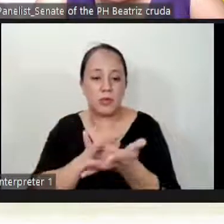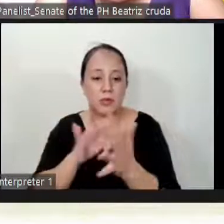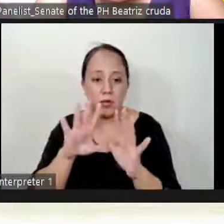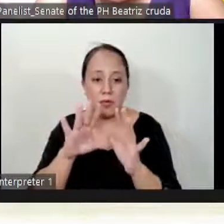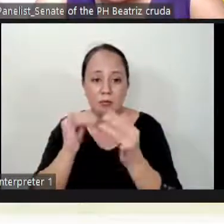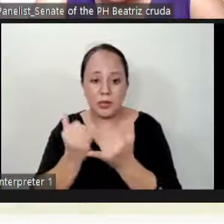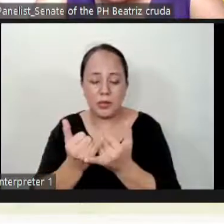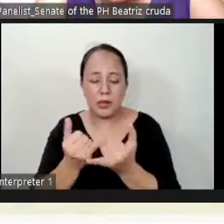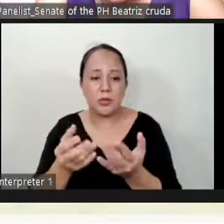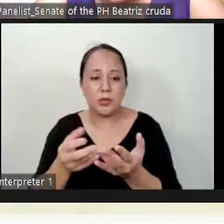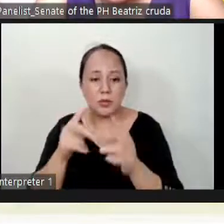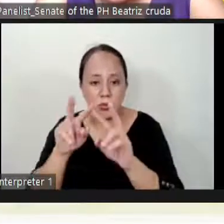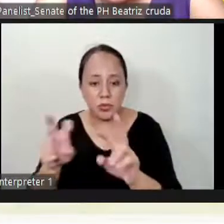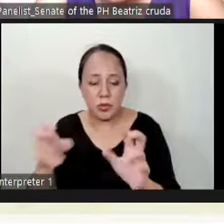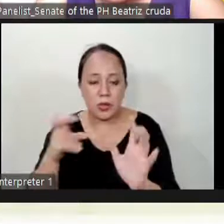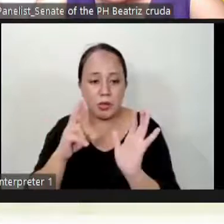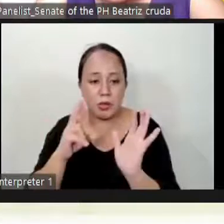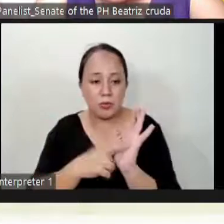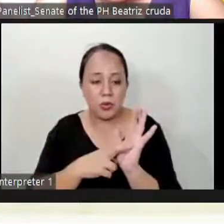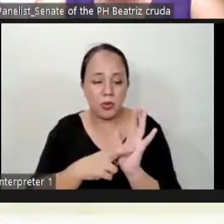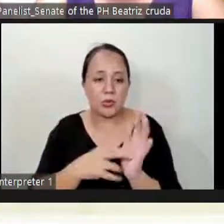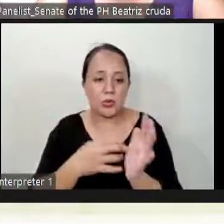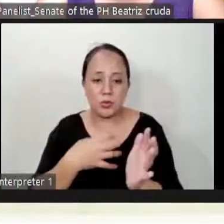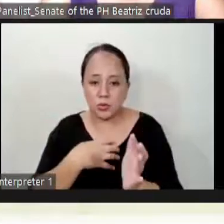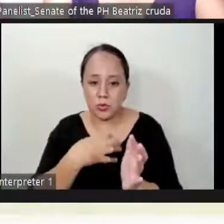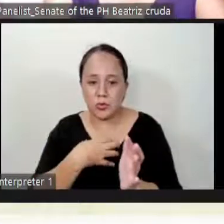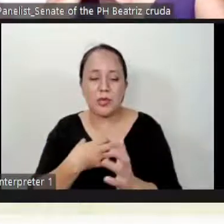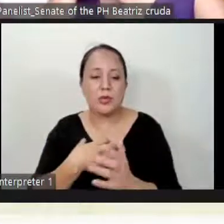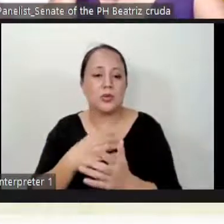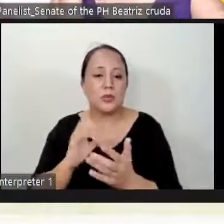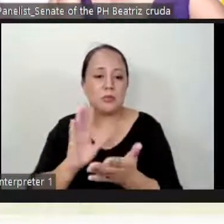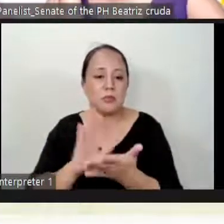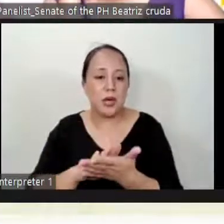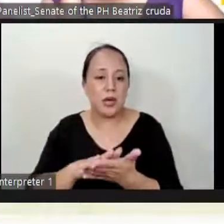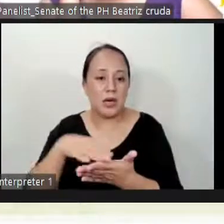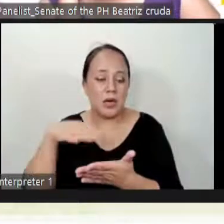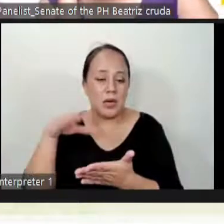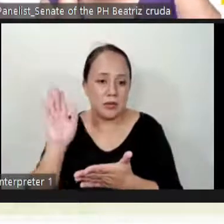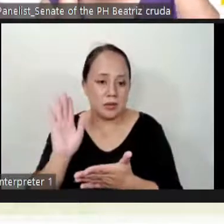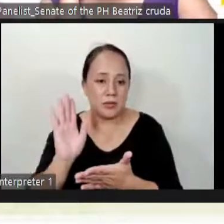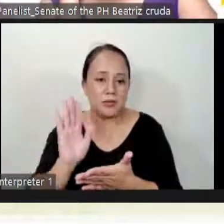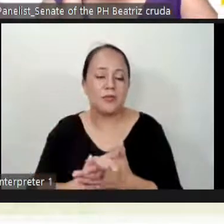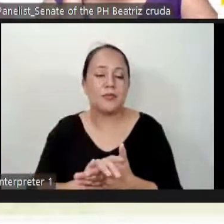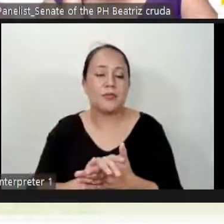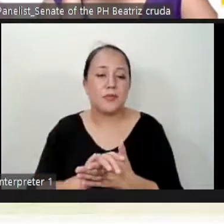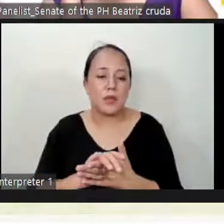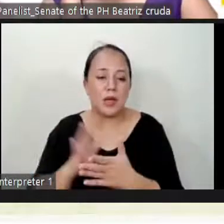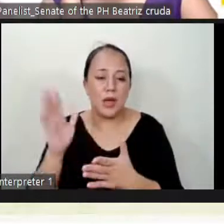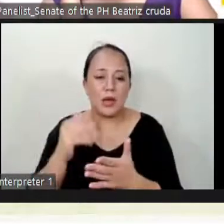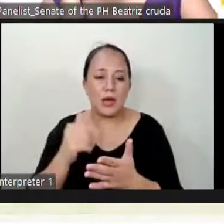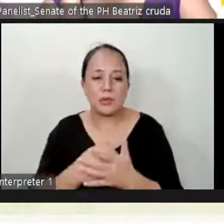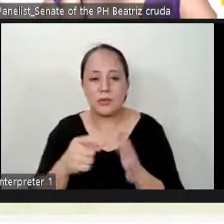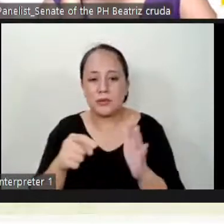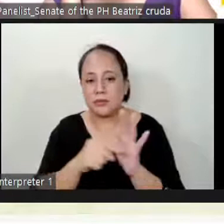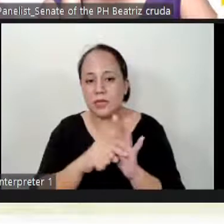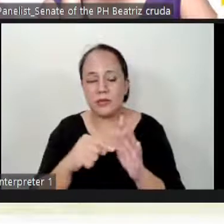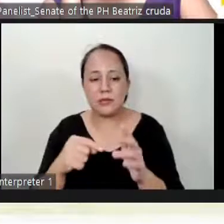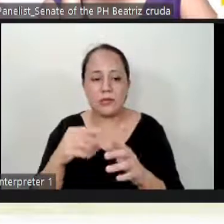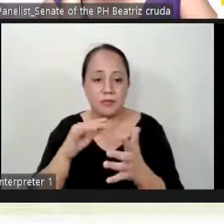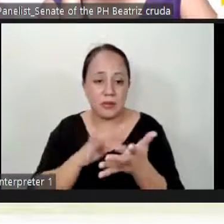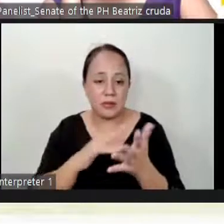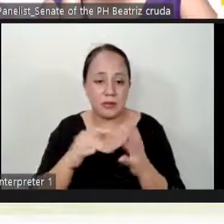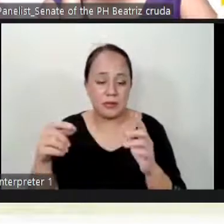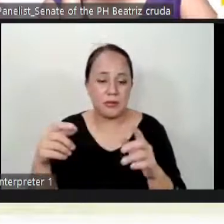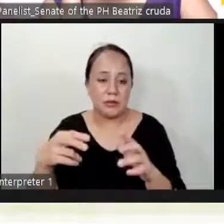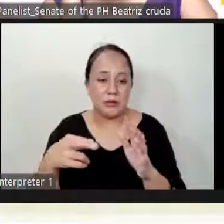to investigate reports and complaints on overpricing and even adverse drug reactions. Should